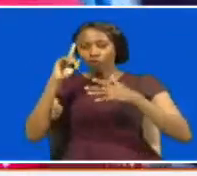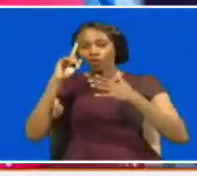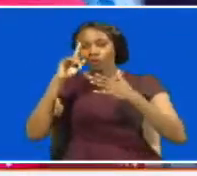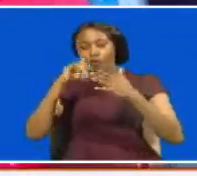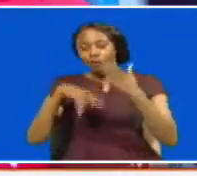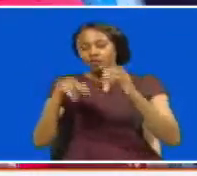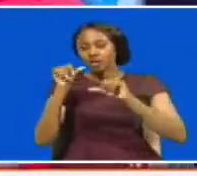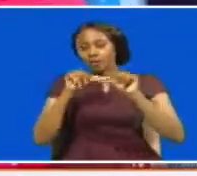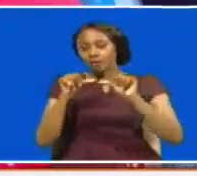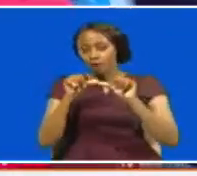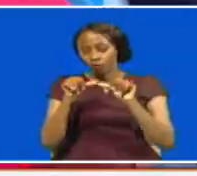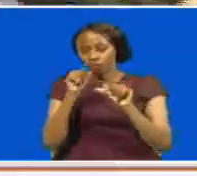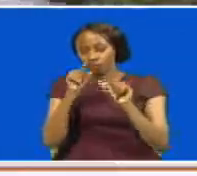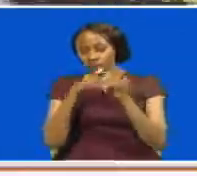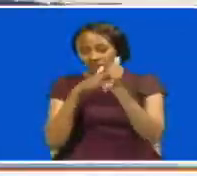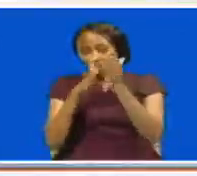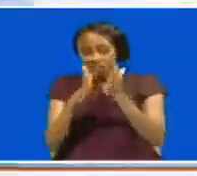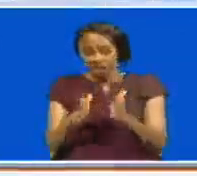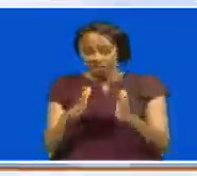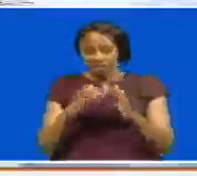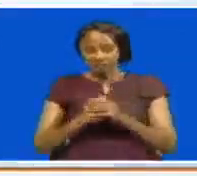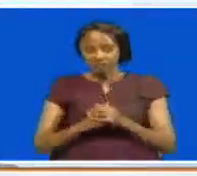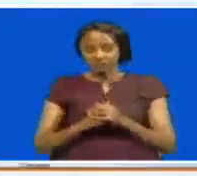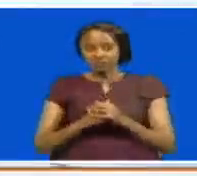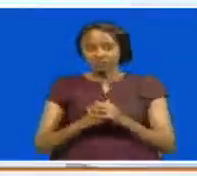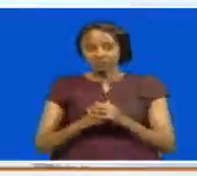key members of their inner circles.